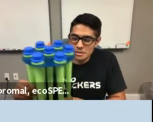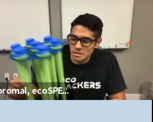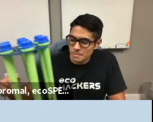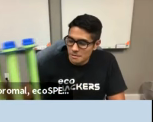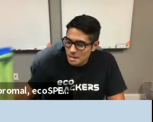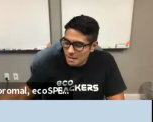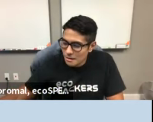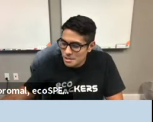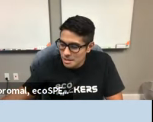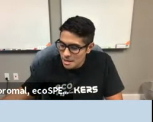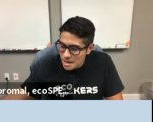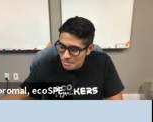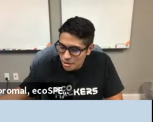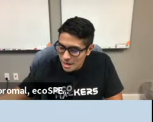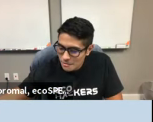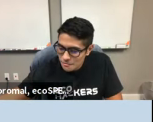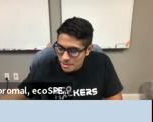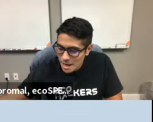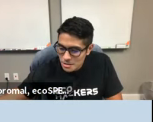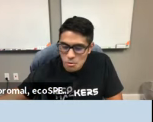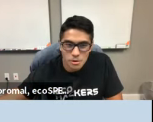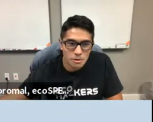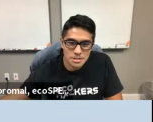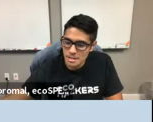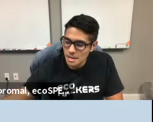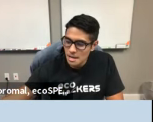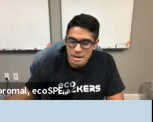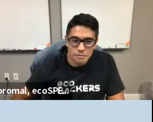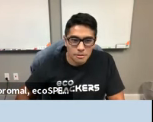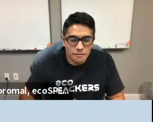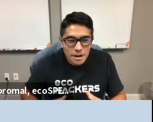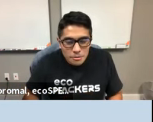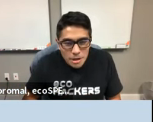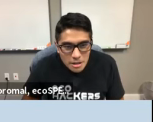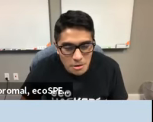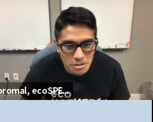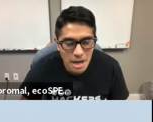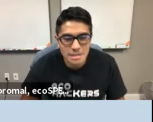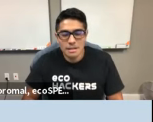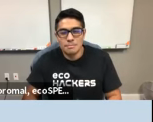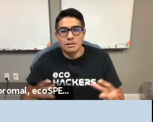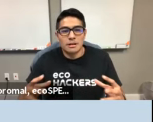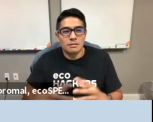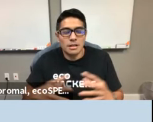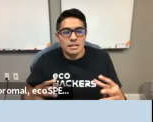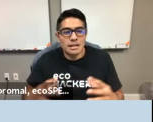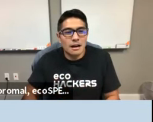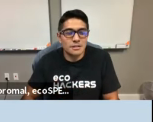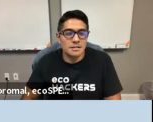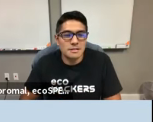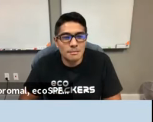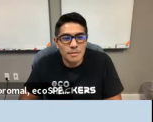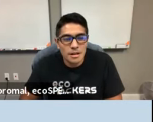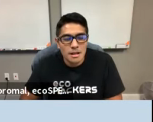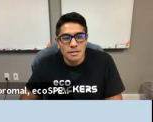when, but it's the Spheres technology, and bring it out from the NASA corridors and really find a way to commercialize it and build a clean